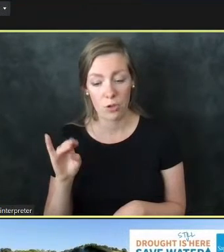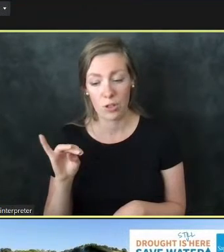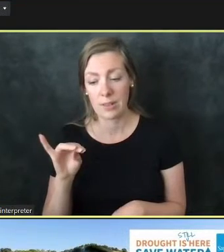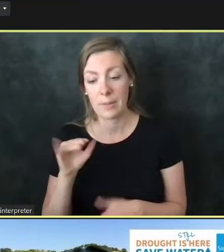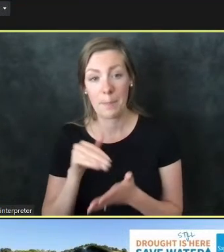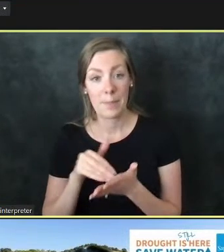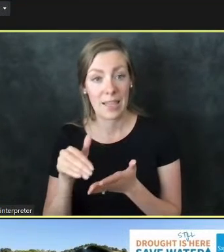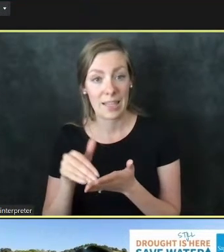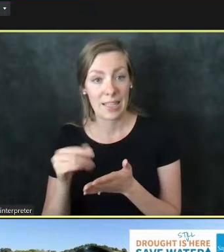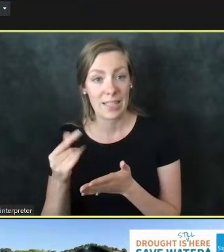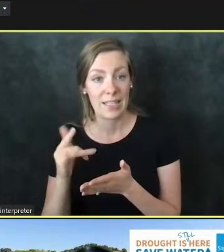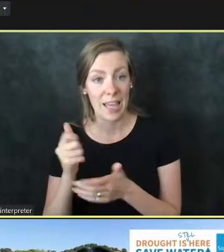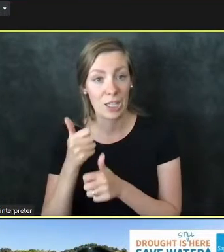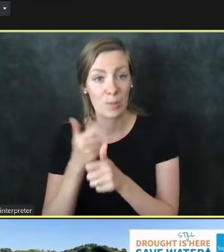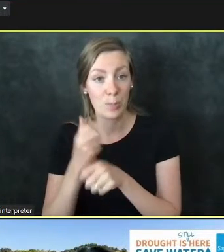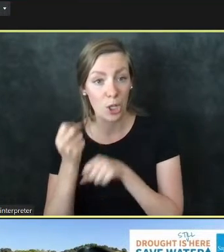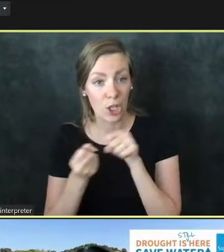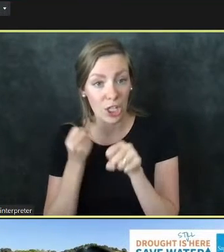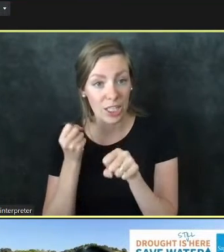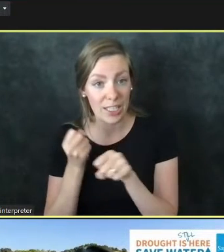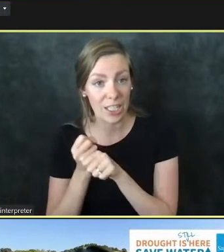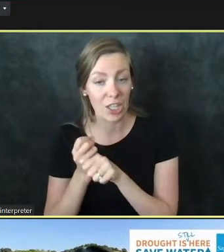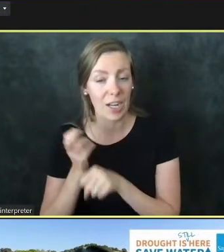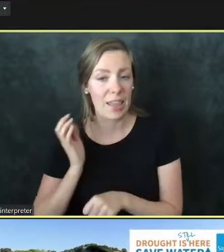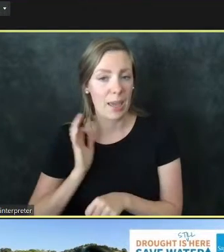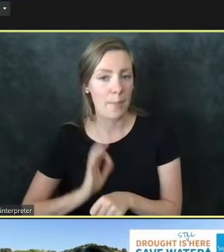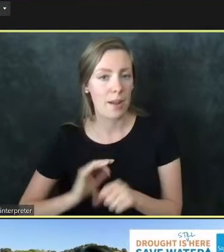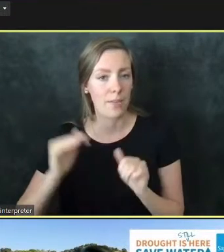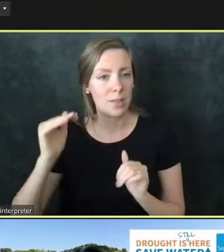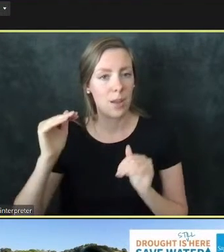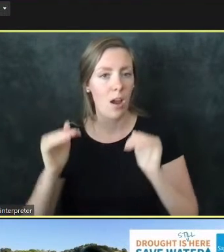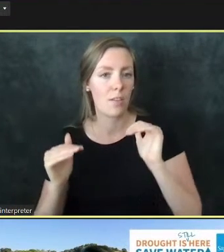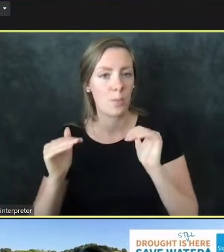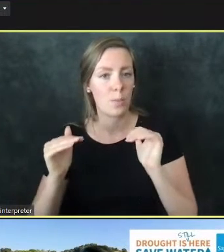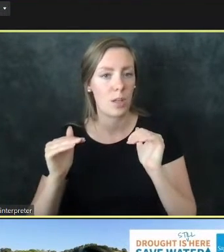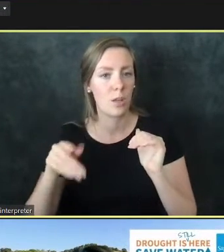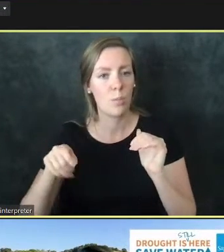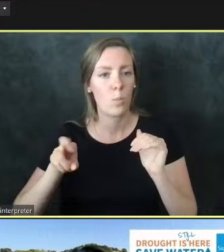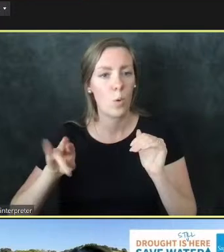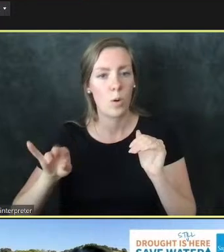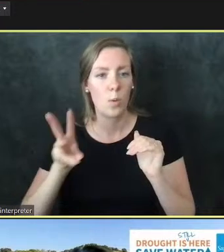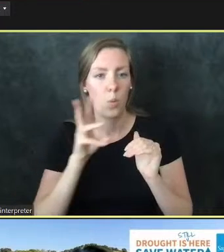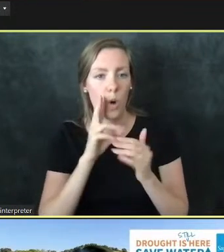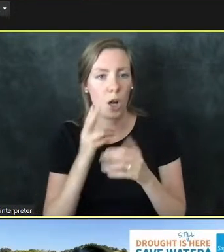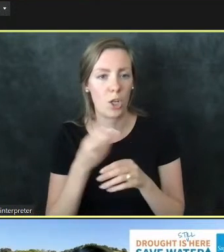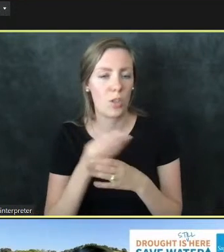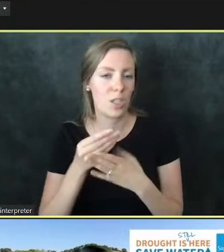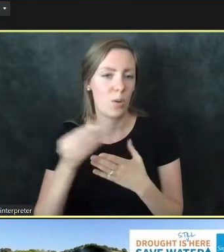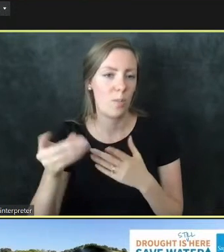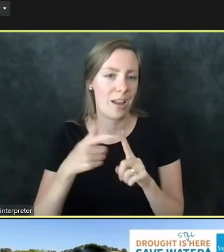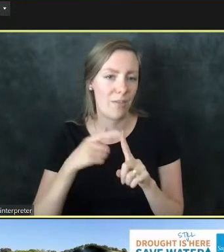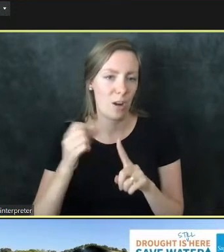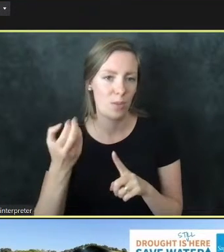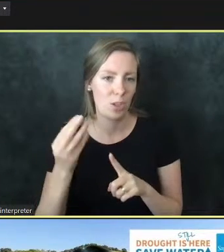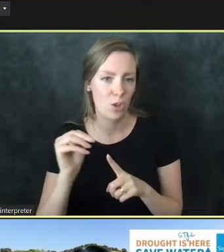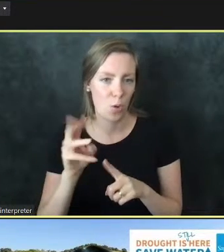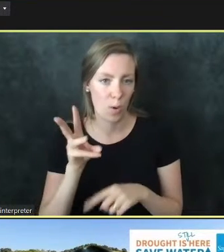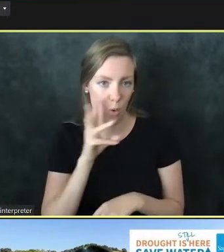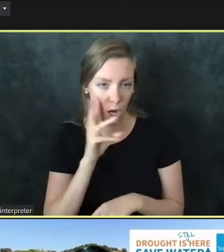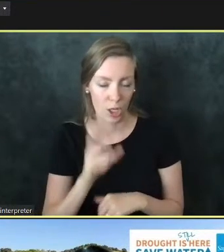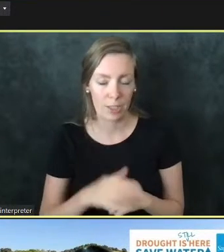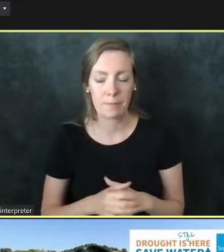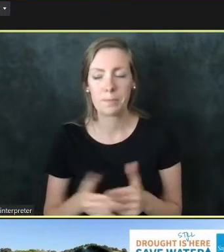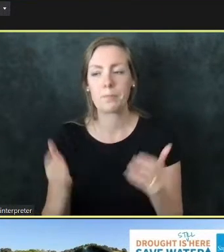per year. And Lo that de benefits by offsetting potable water use that we purchase from Sonoma Water. And también then compran agua